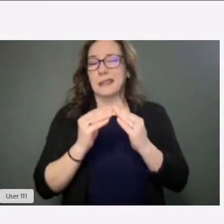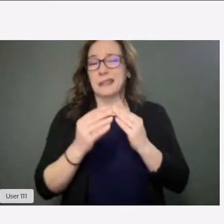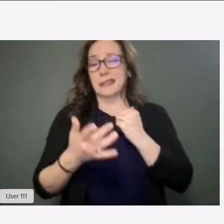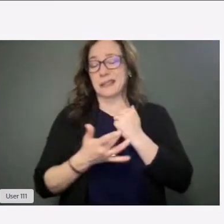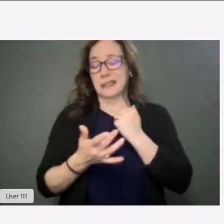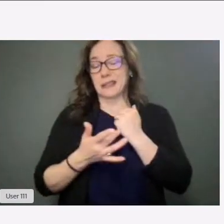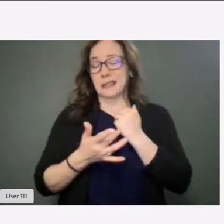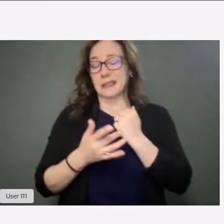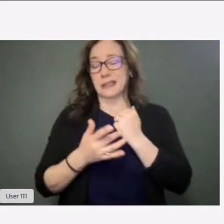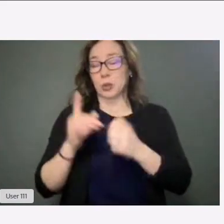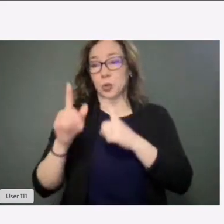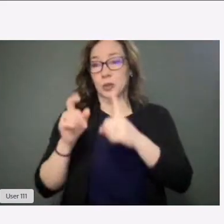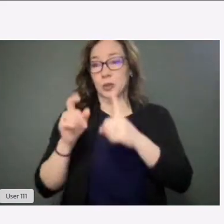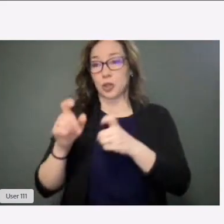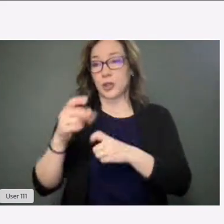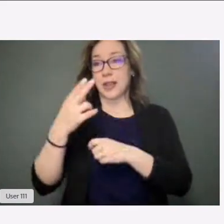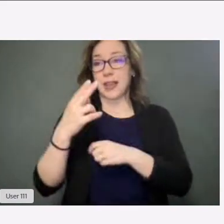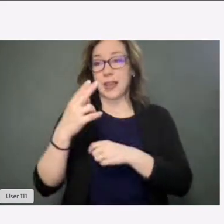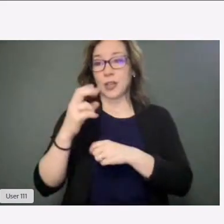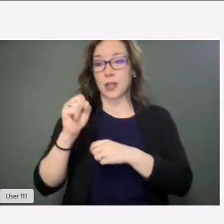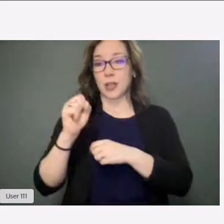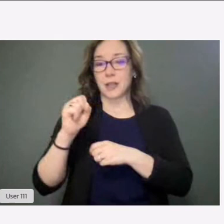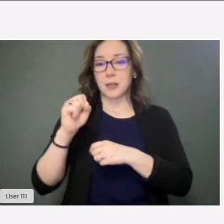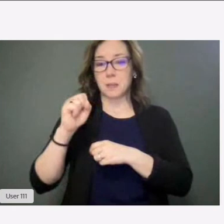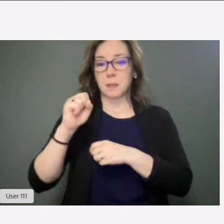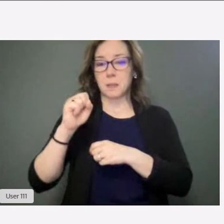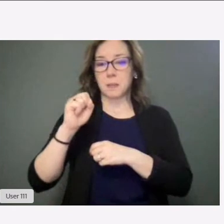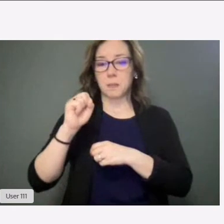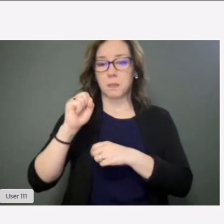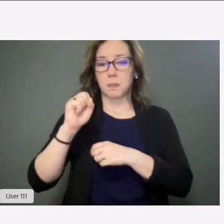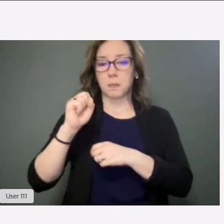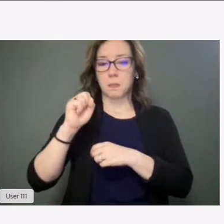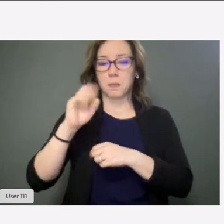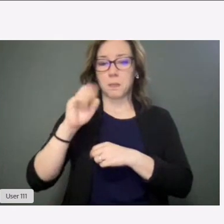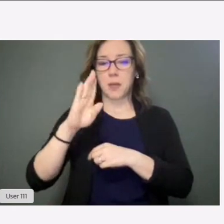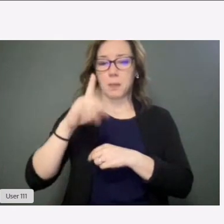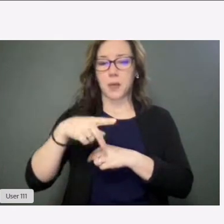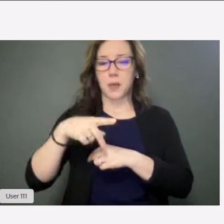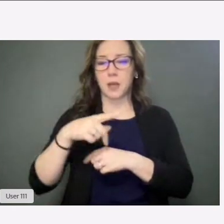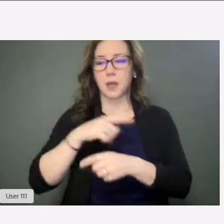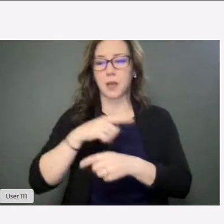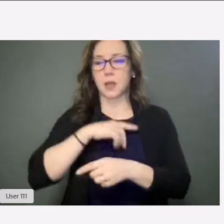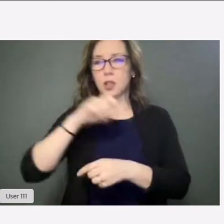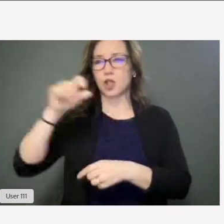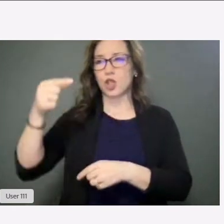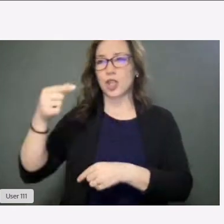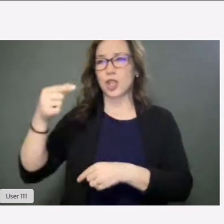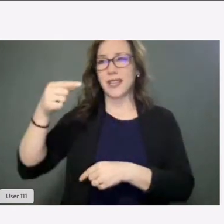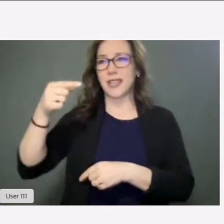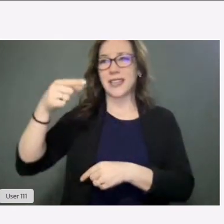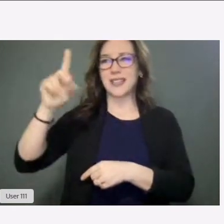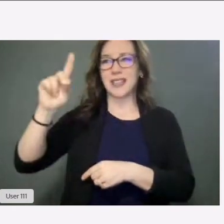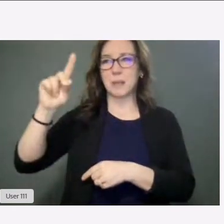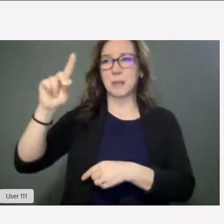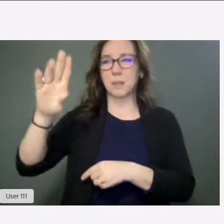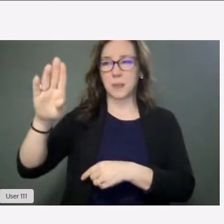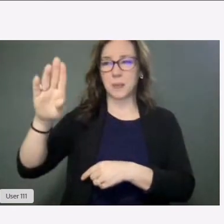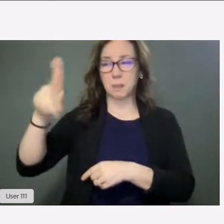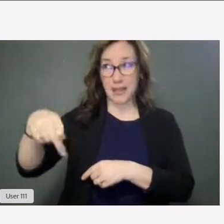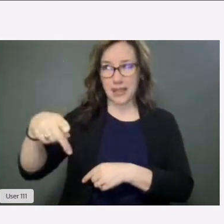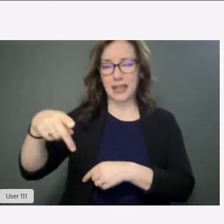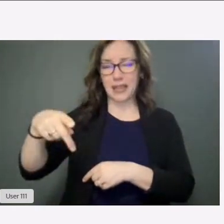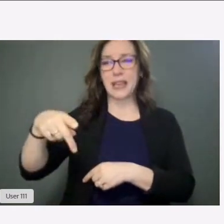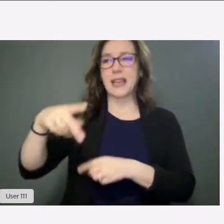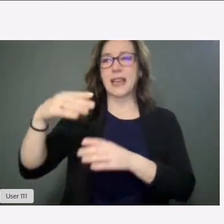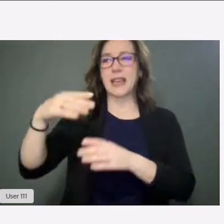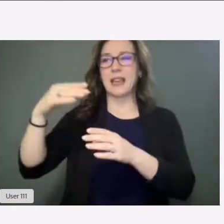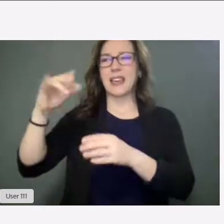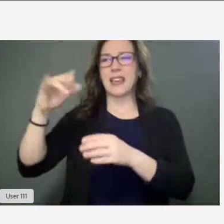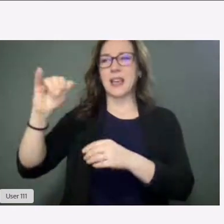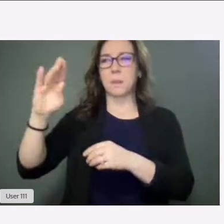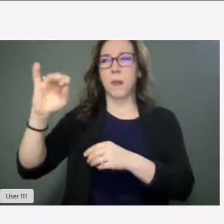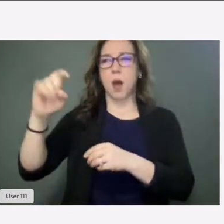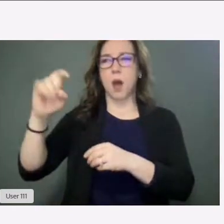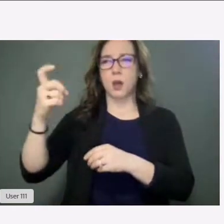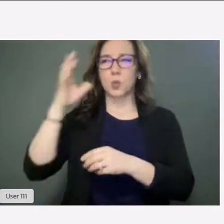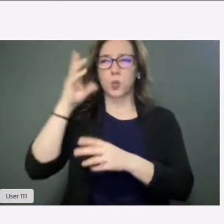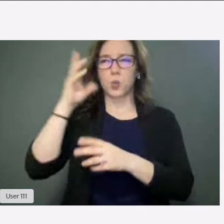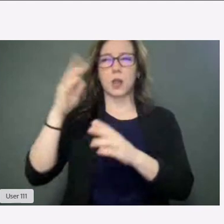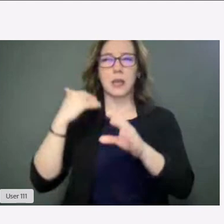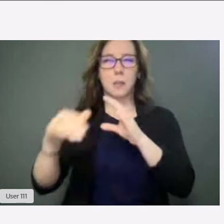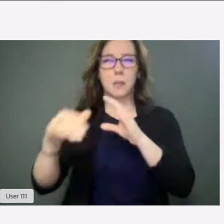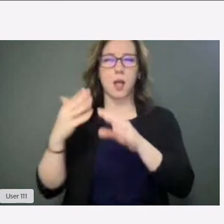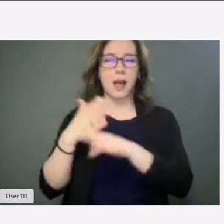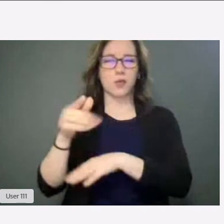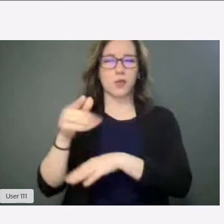for the technical questions on the HSGP, that should go to the GPD inbox from the email, and we will email them after this